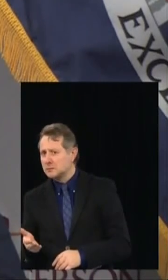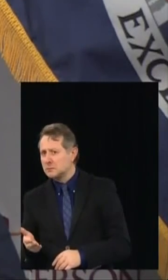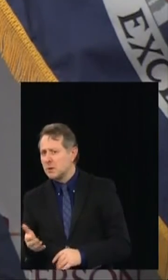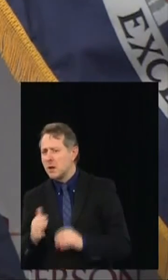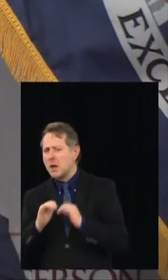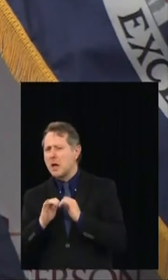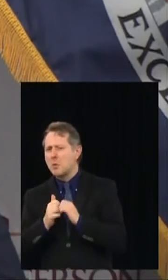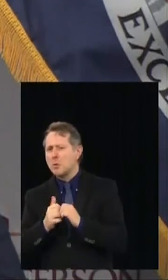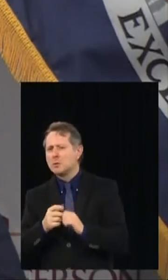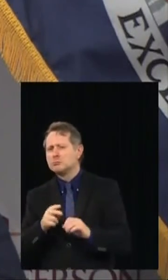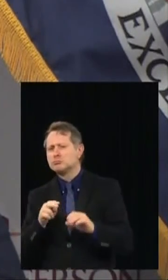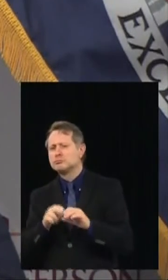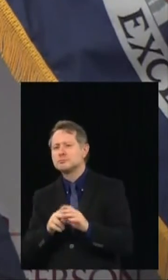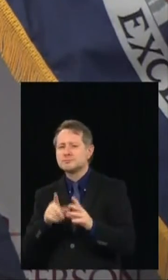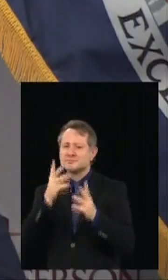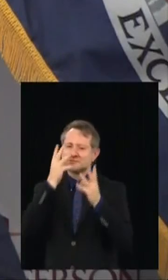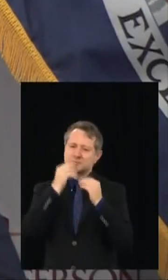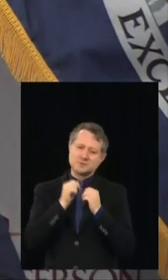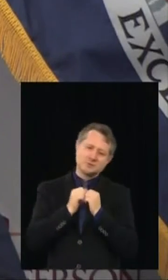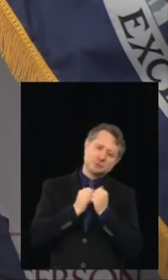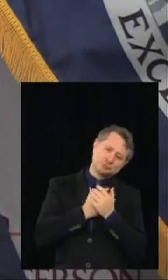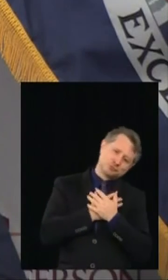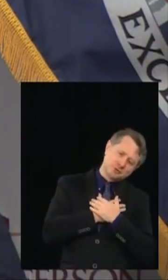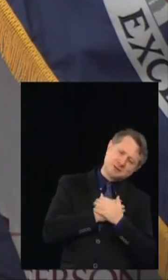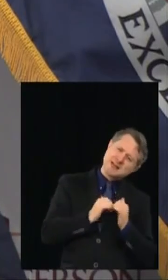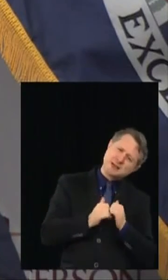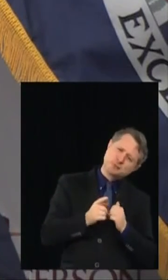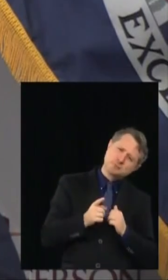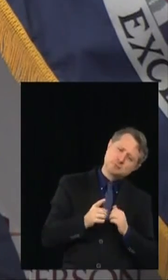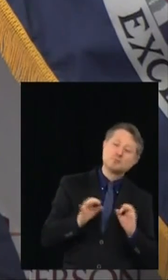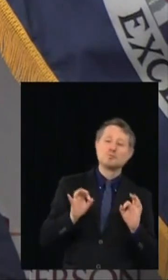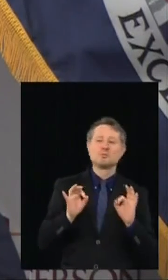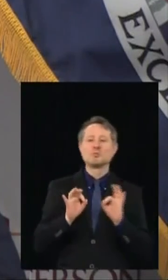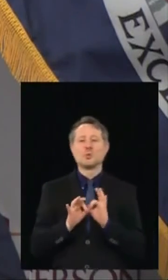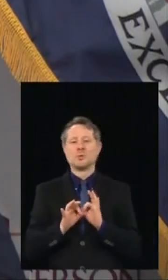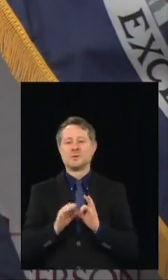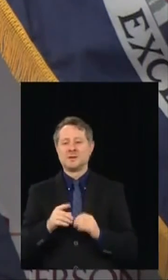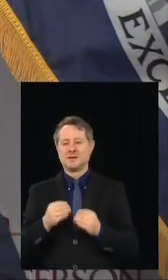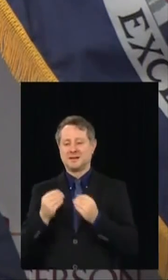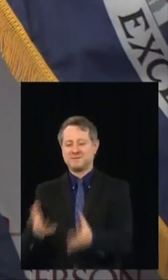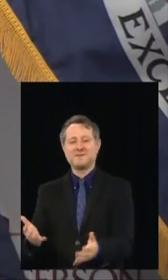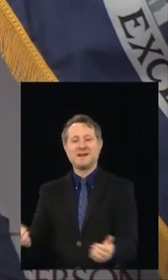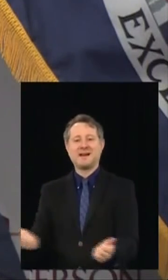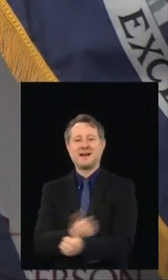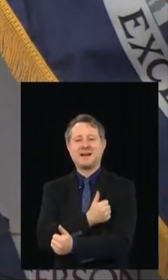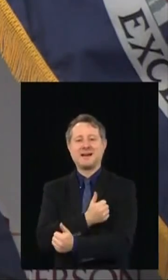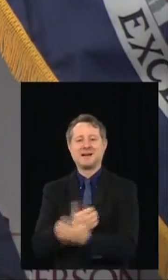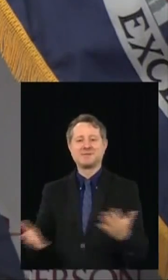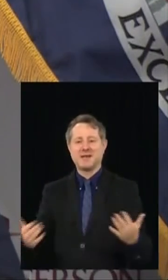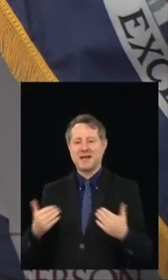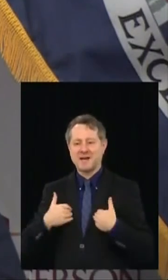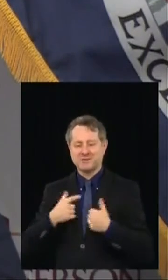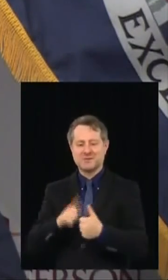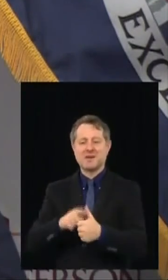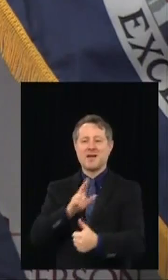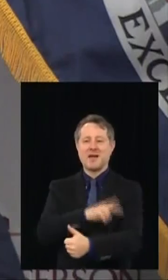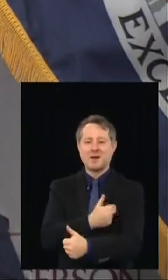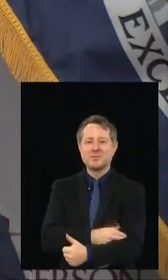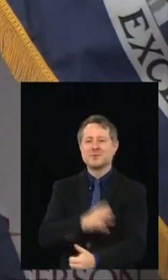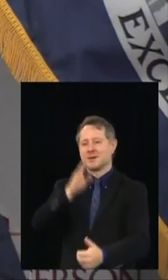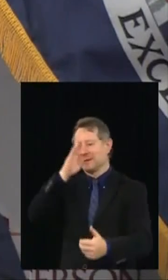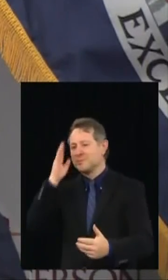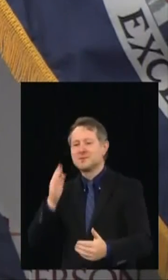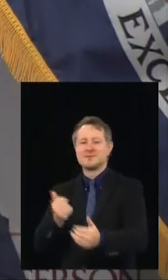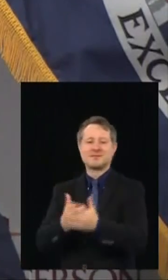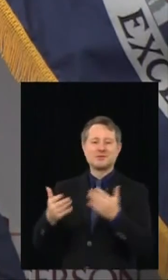is you say, I did everything I could. They had a hospital bed, they had the best nurses, they had the best doctors, they had